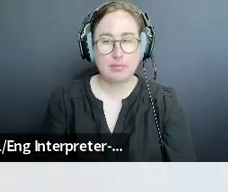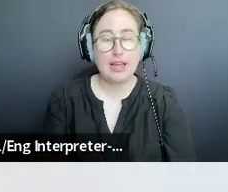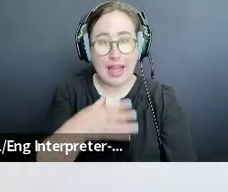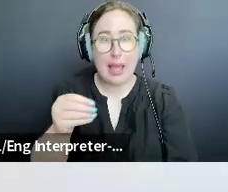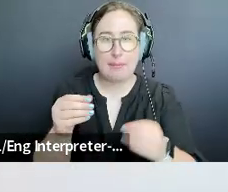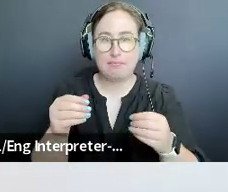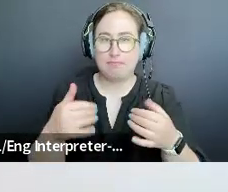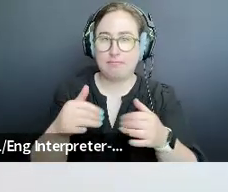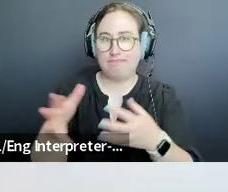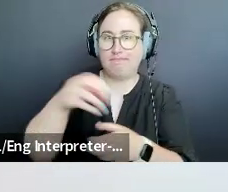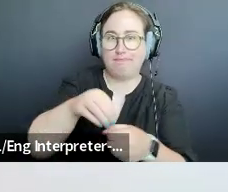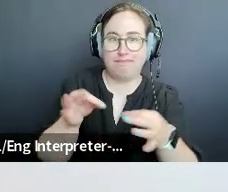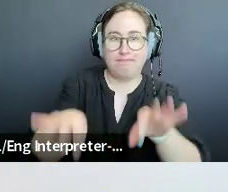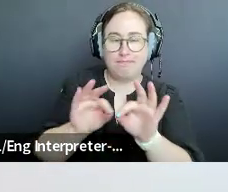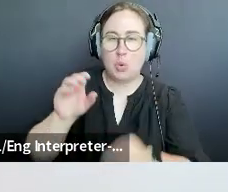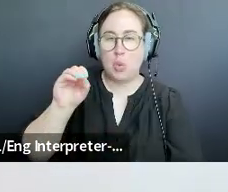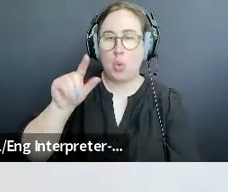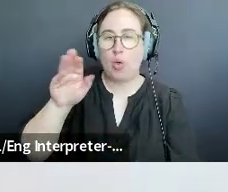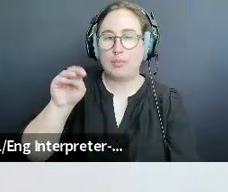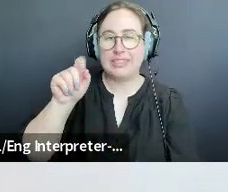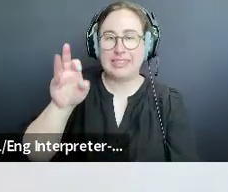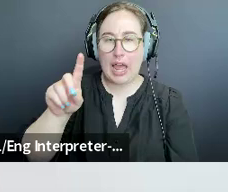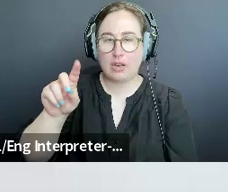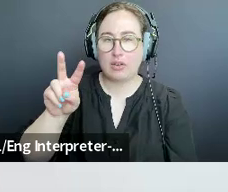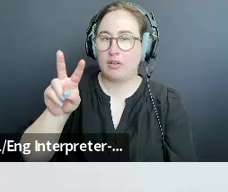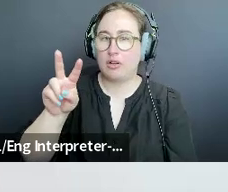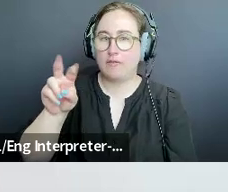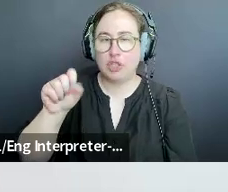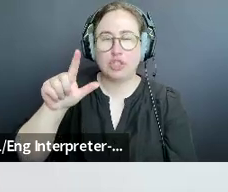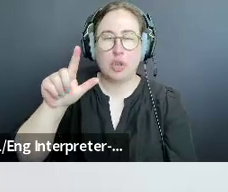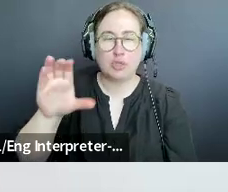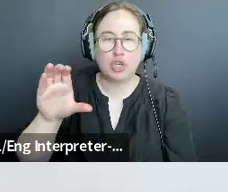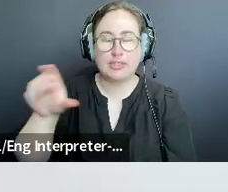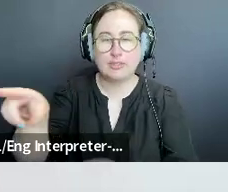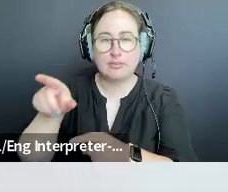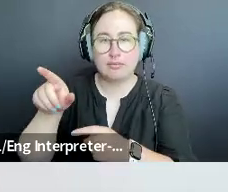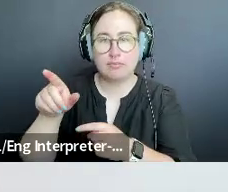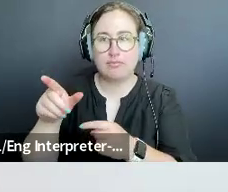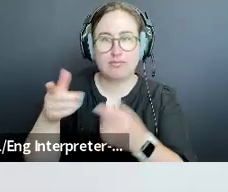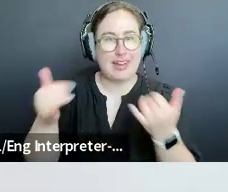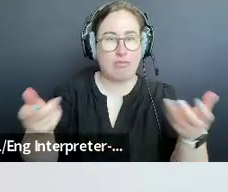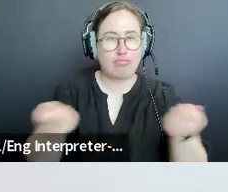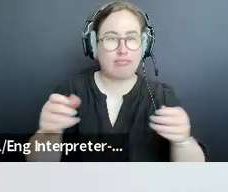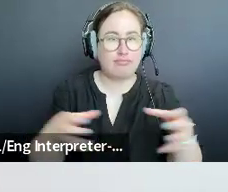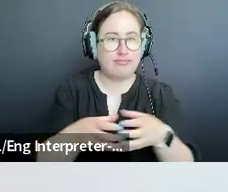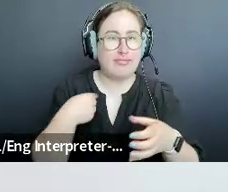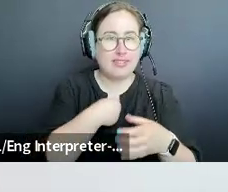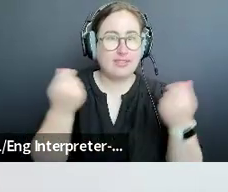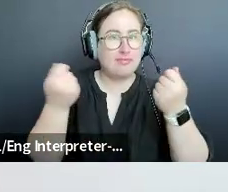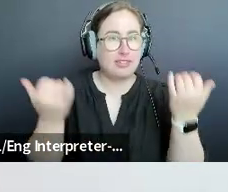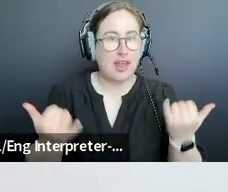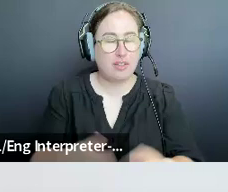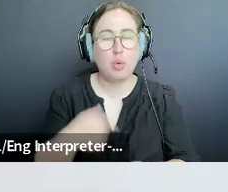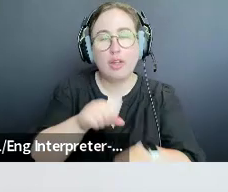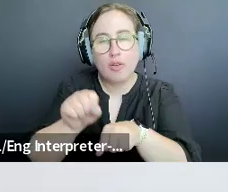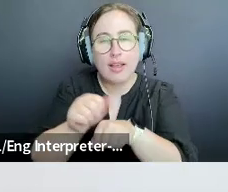key role in the historic case of Olmstead VLC, Lois Curtis, that brings us together today. We work every day to